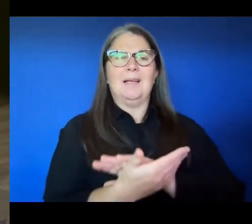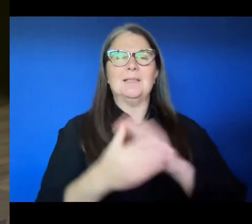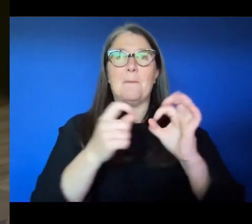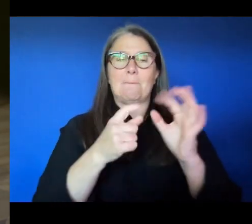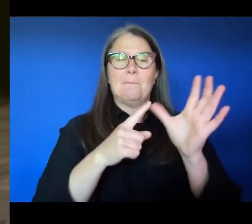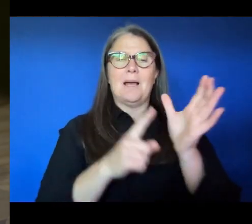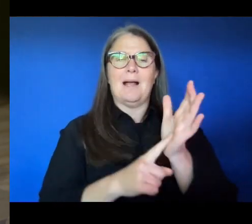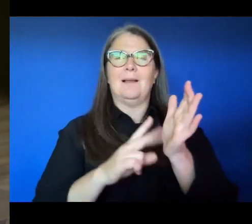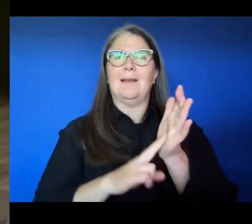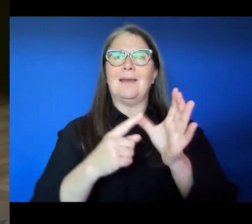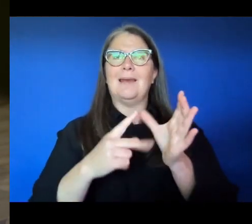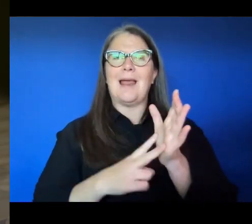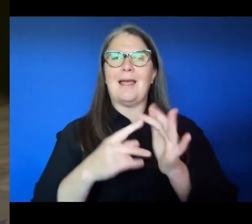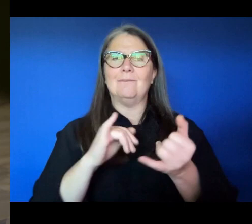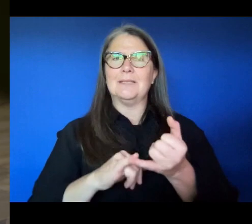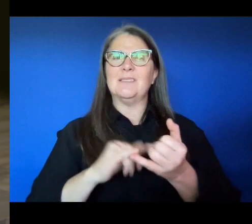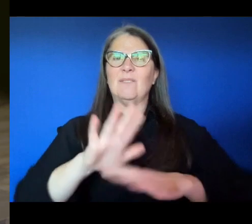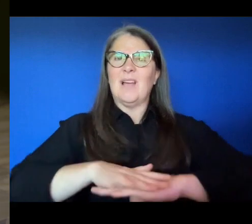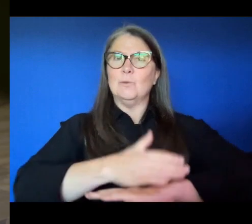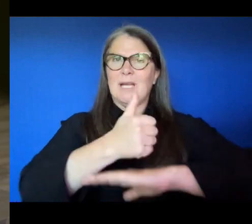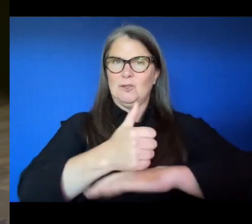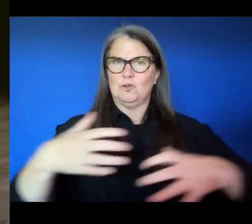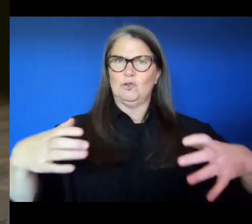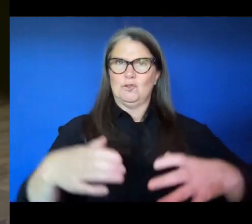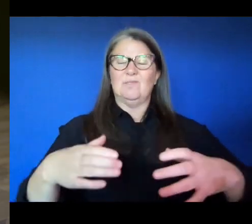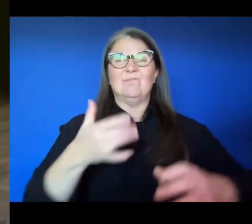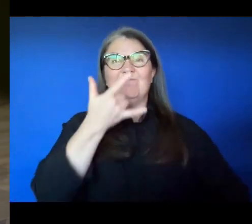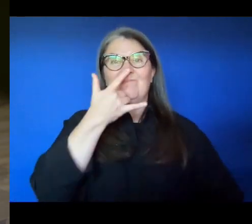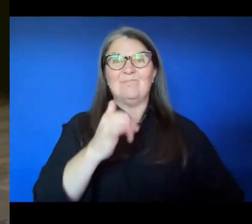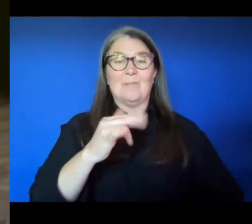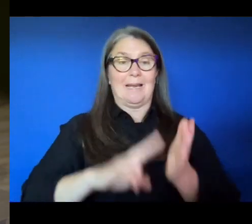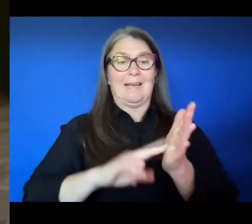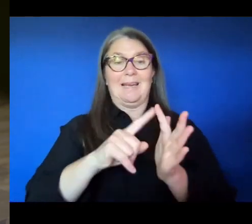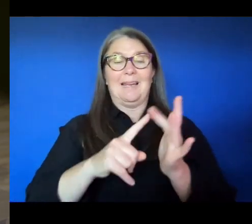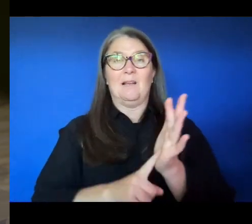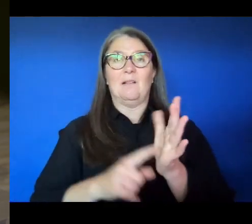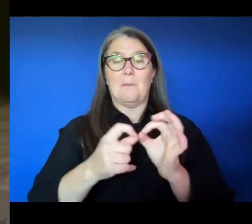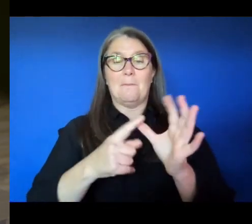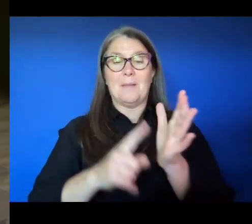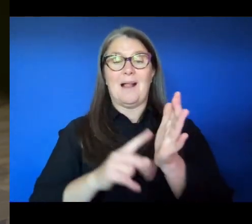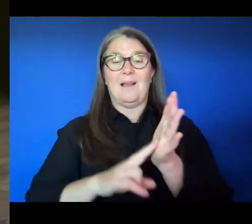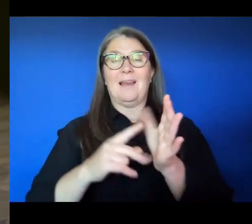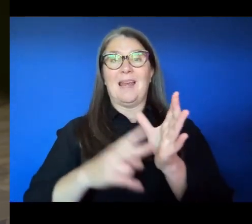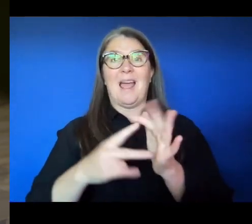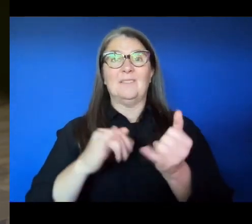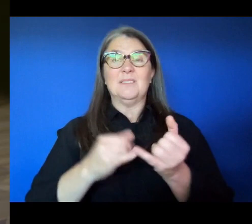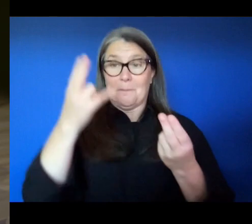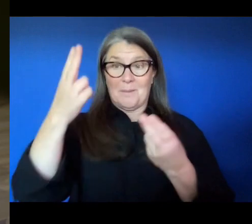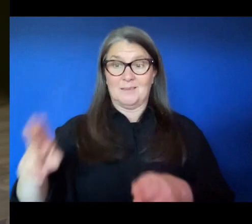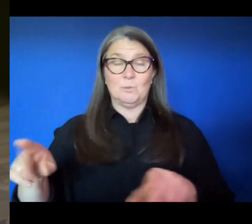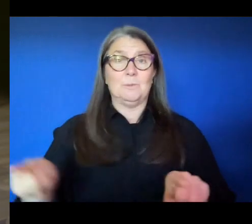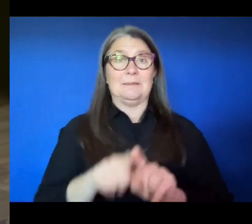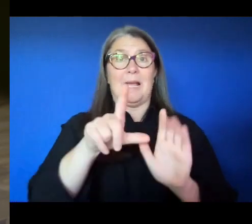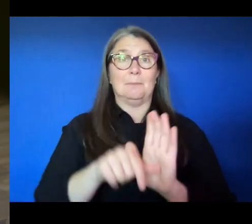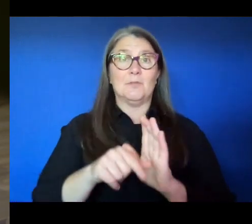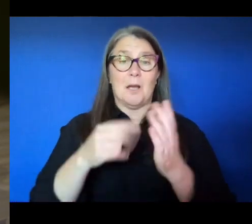Balnaves, who passed away just as this exhibition opened. Tonight we were also supposed to have been joined by our